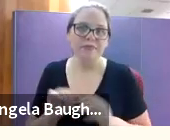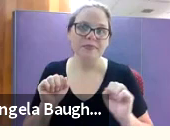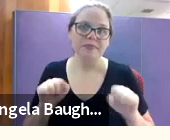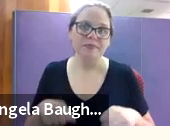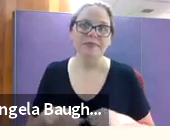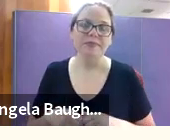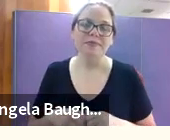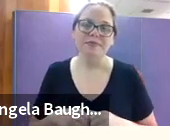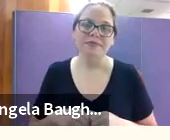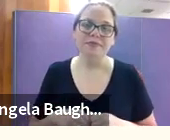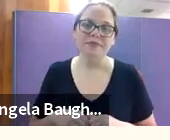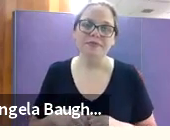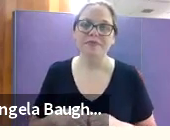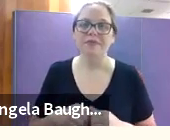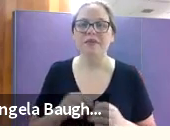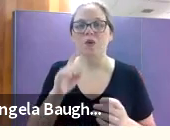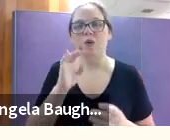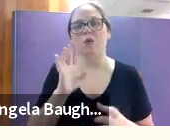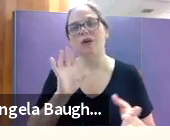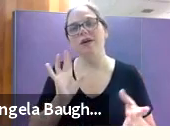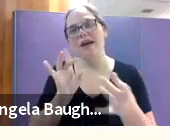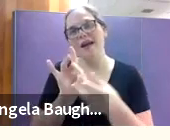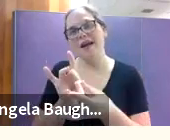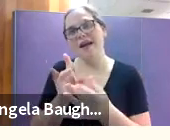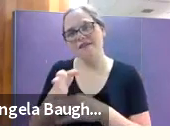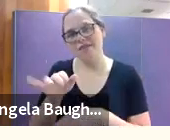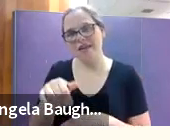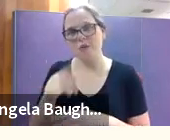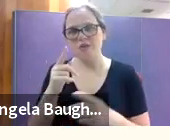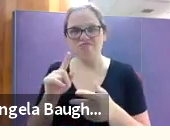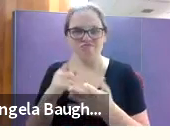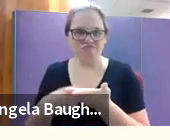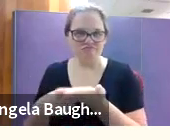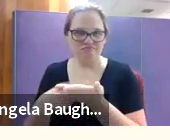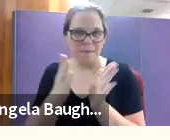Yes, so let's connect after that and we can actually talk about a plan.